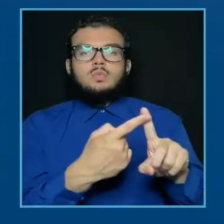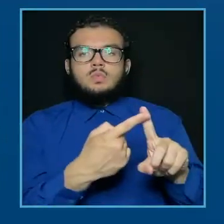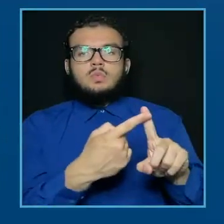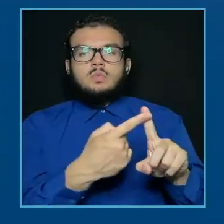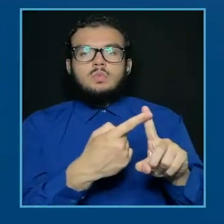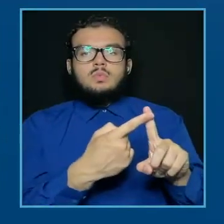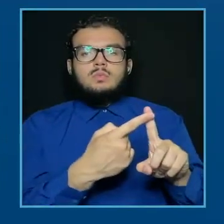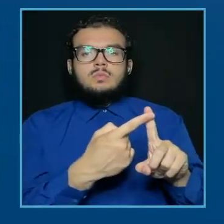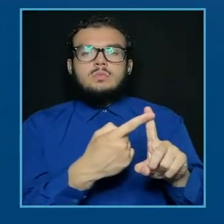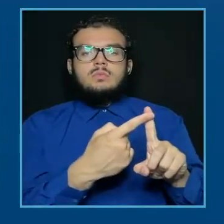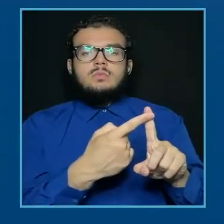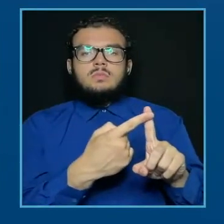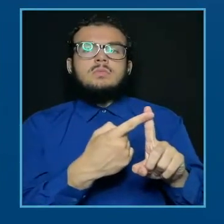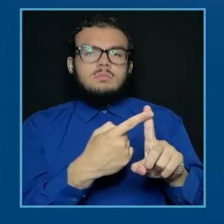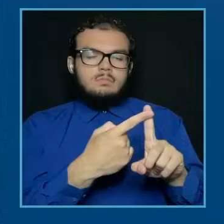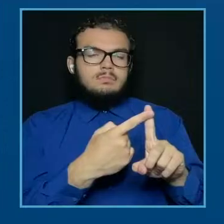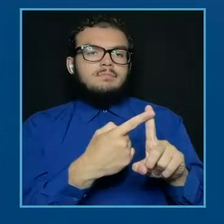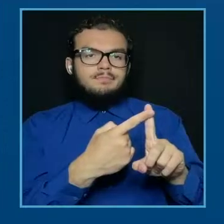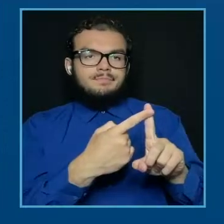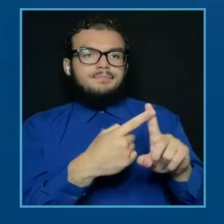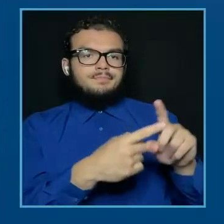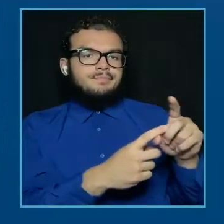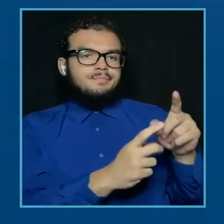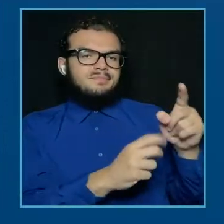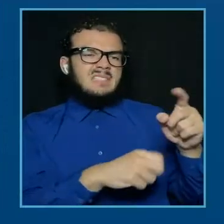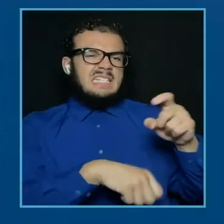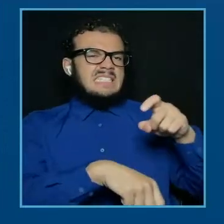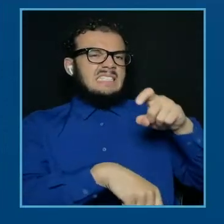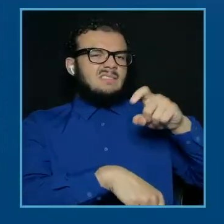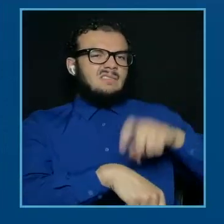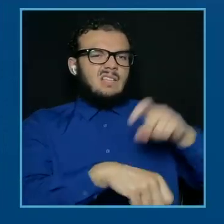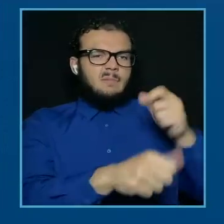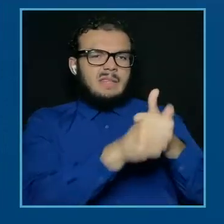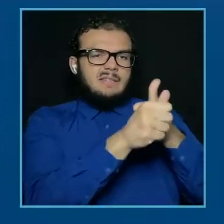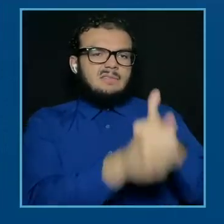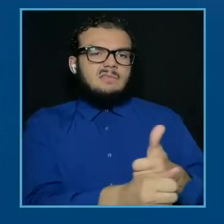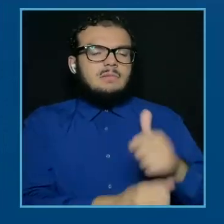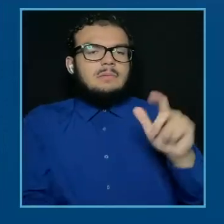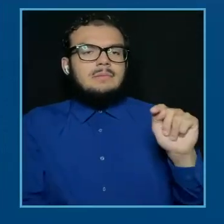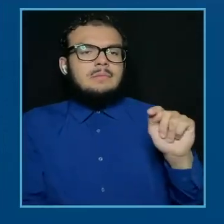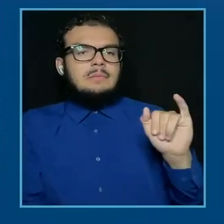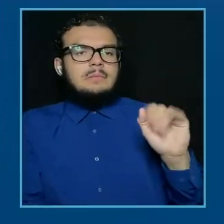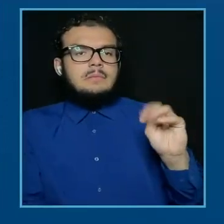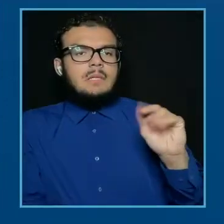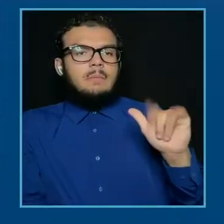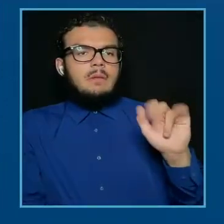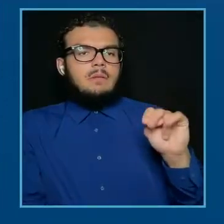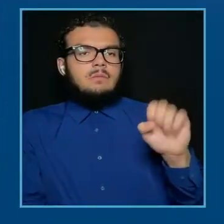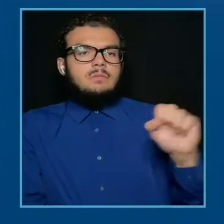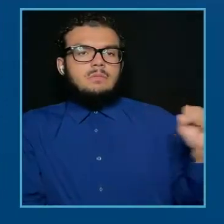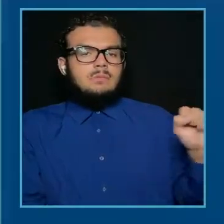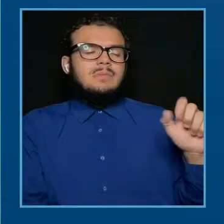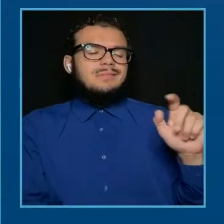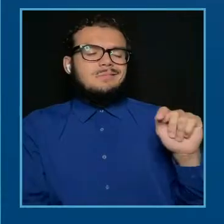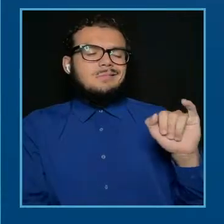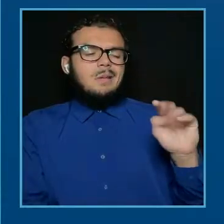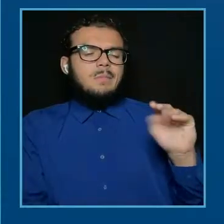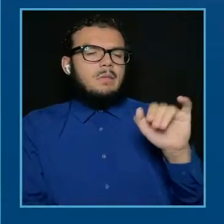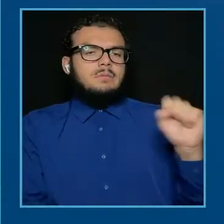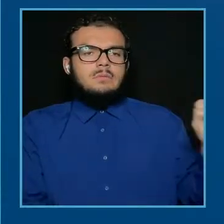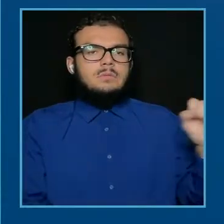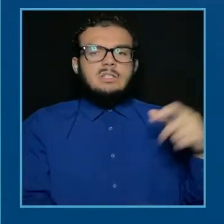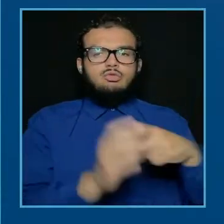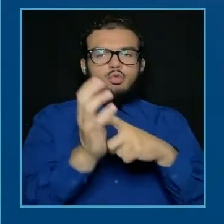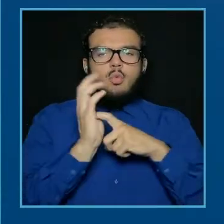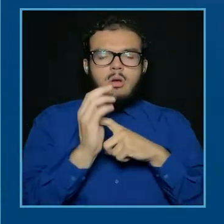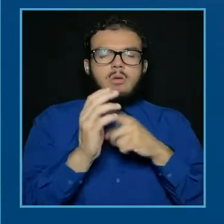in regards to the timeliness, how long did it take the challenger to get, because it required getting the